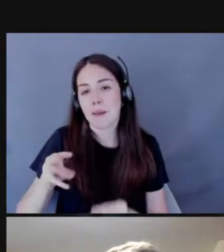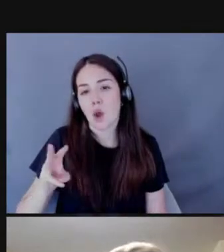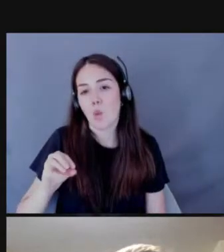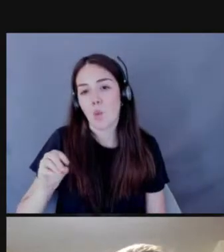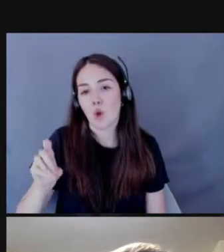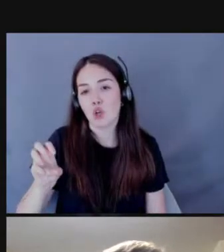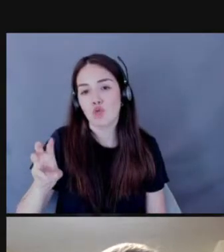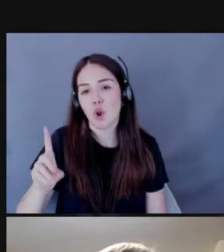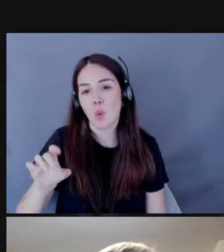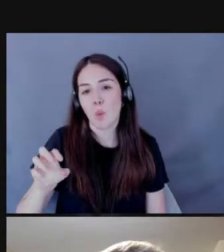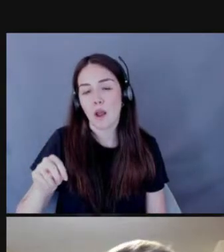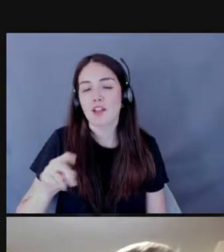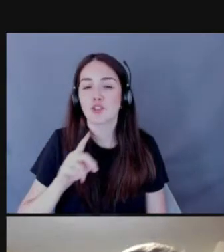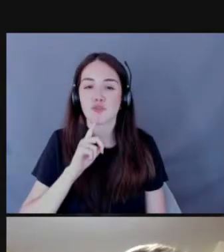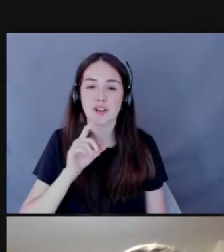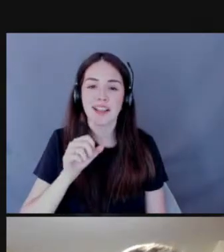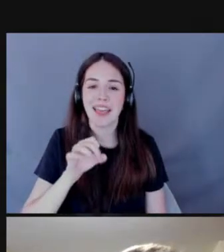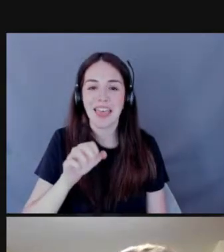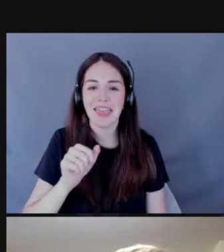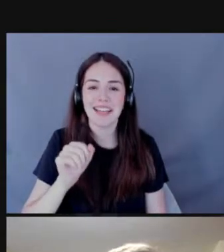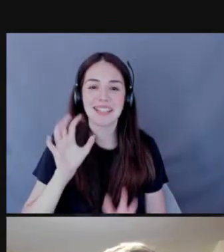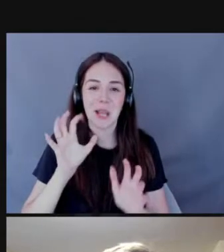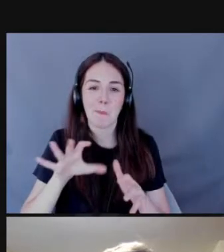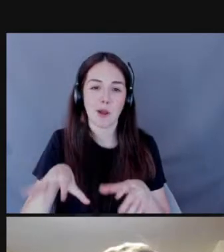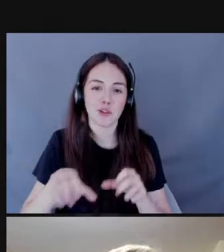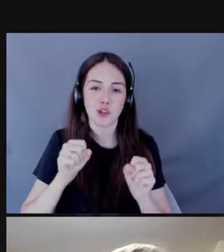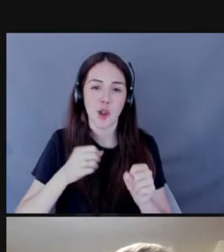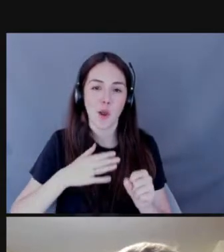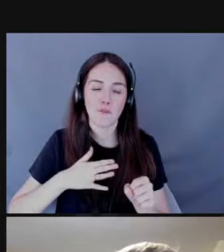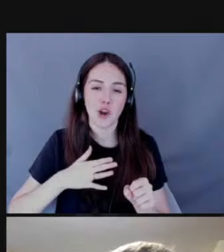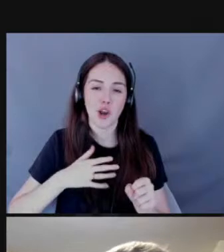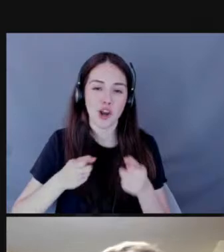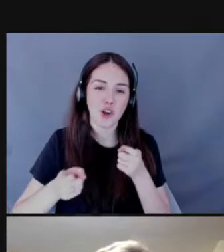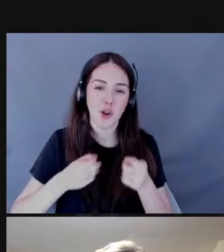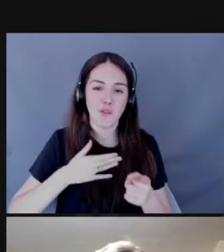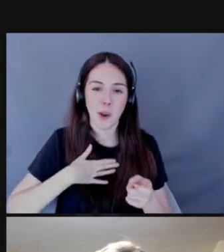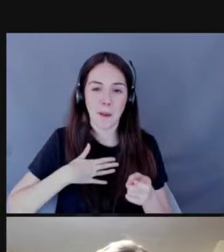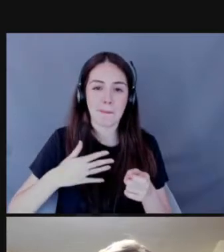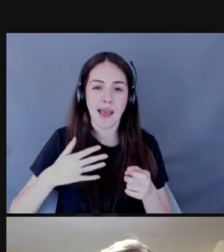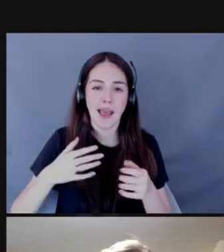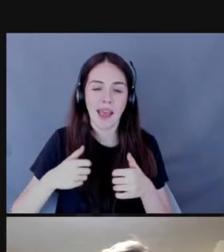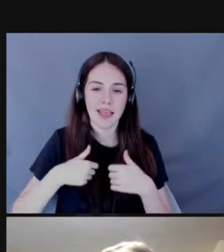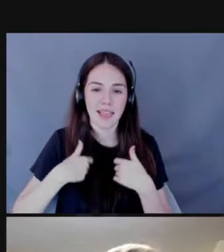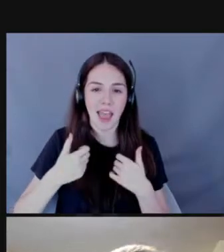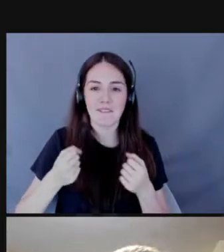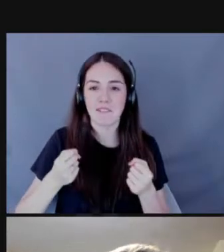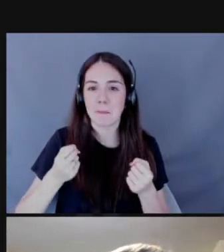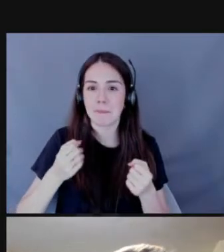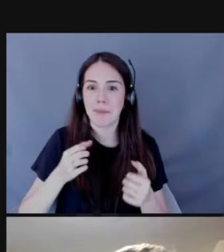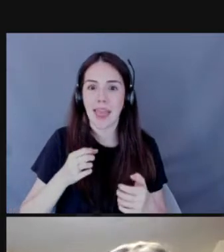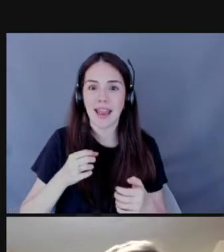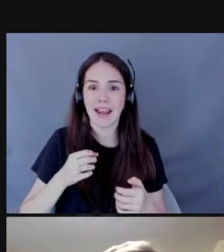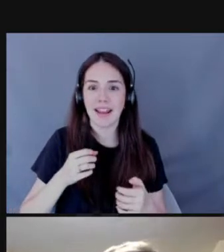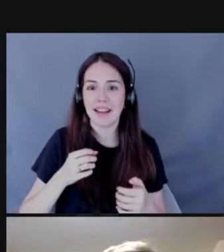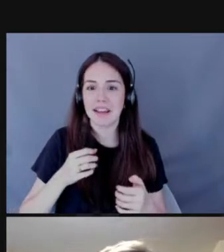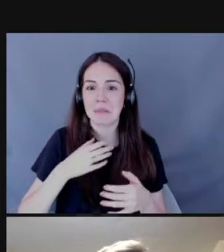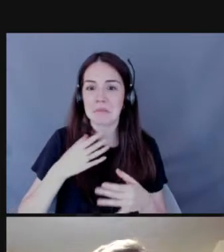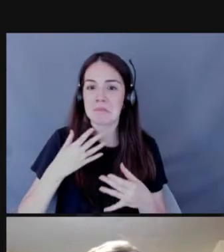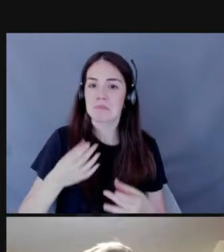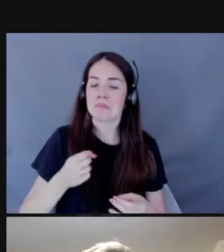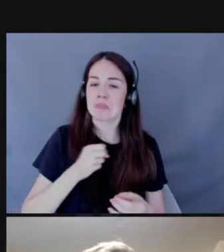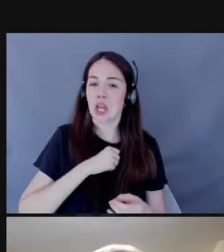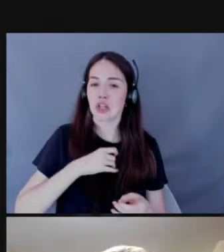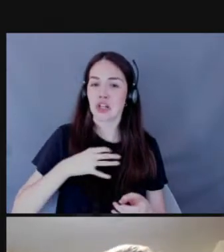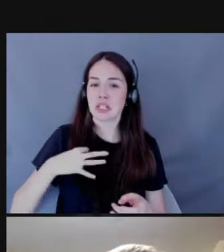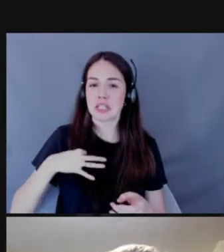The sea monster took over my life. And I had a lot of really bemused staffers at libraries who helped unearth